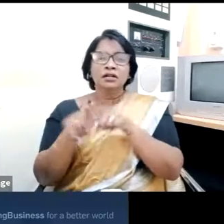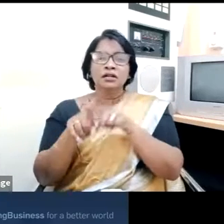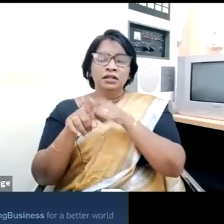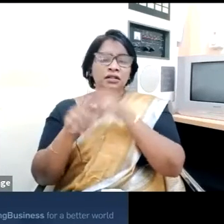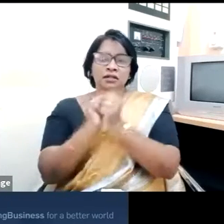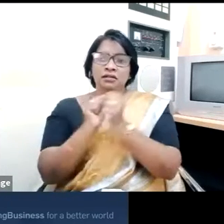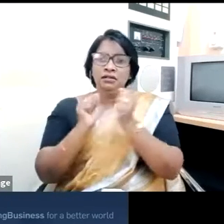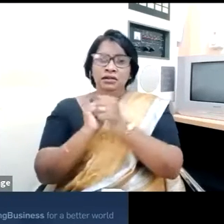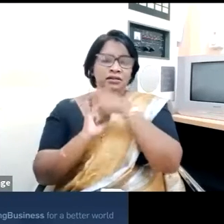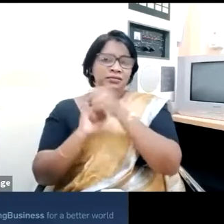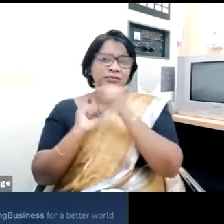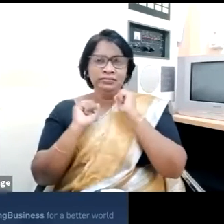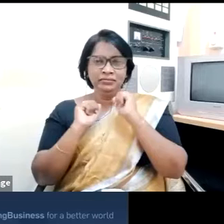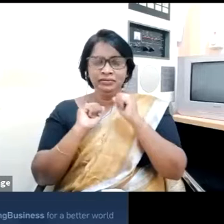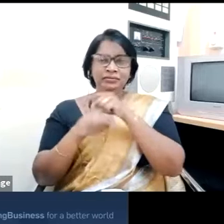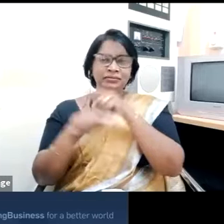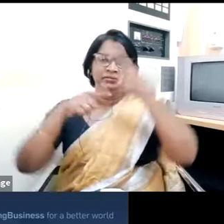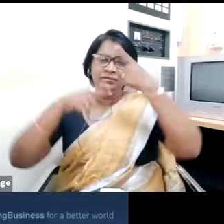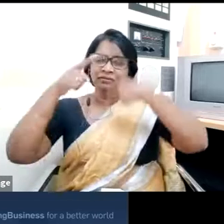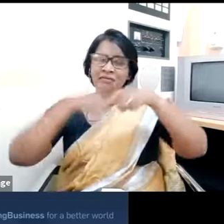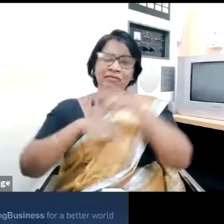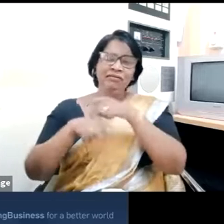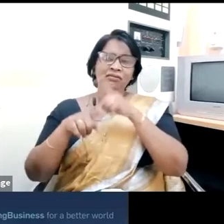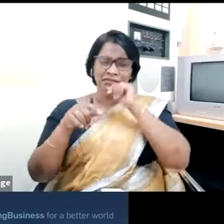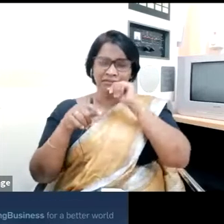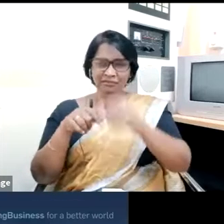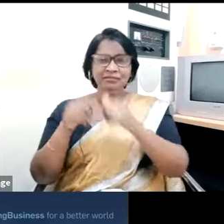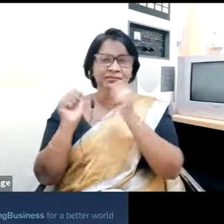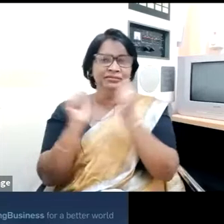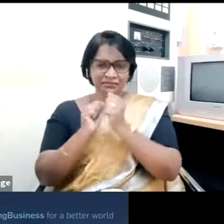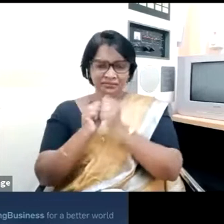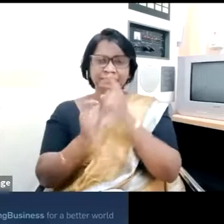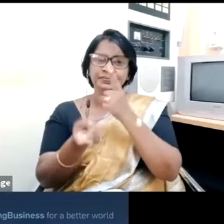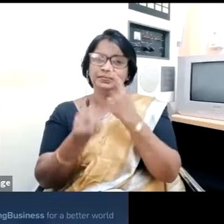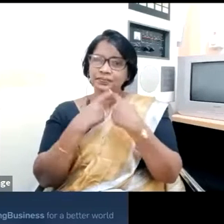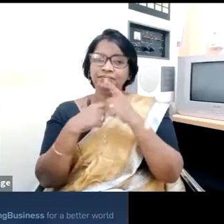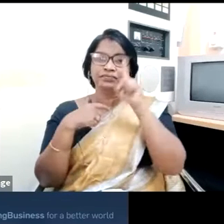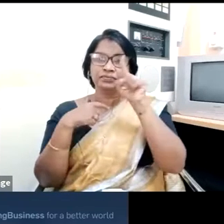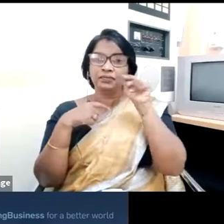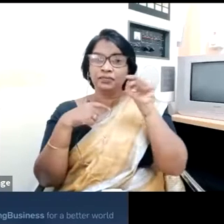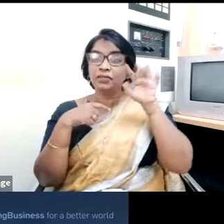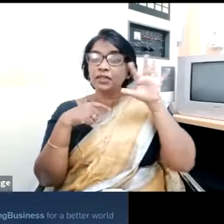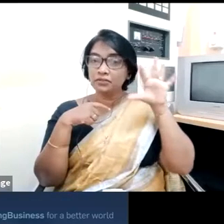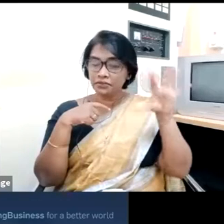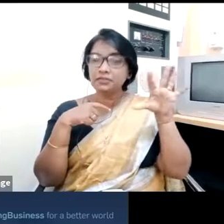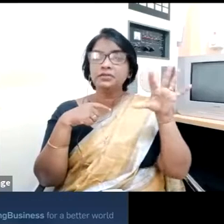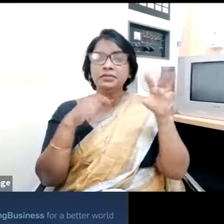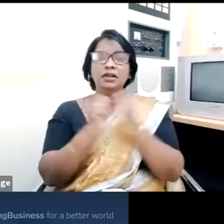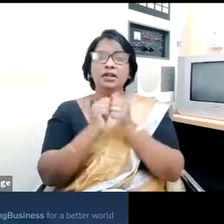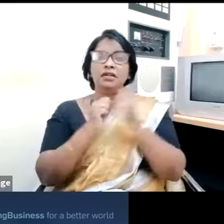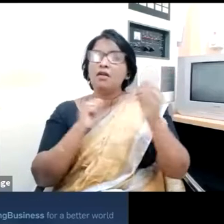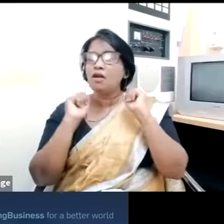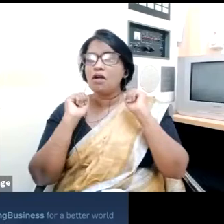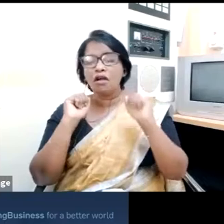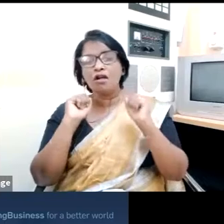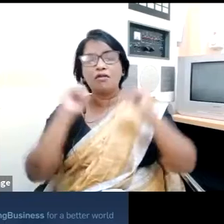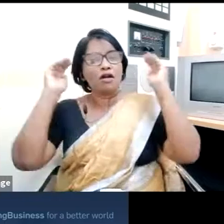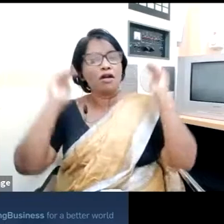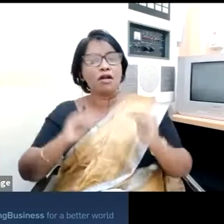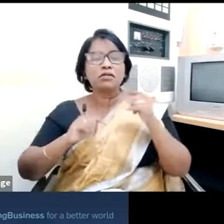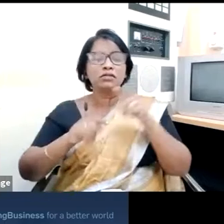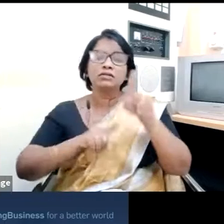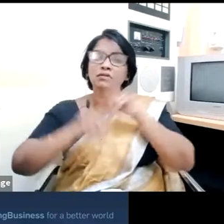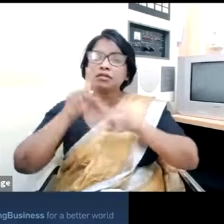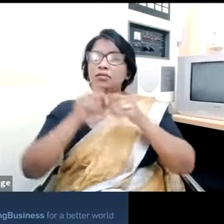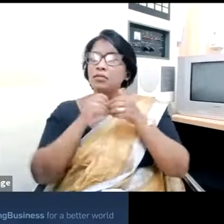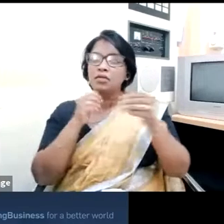they been able to do to reduce the 1.5 degrees, and give us also an overview of India. Arjun, over to you.